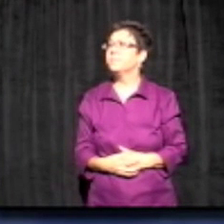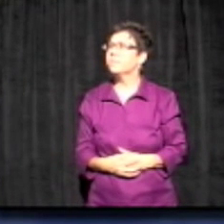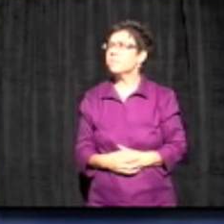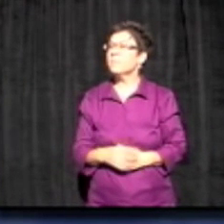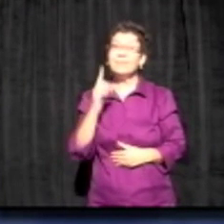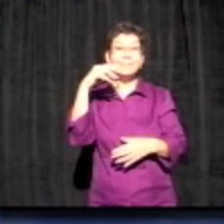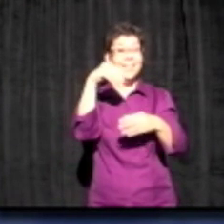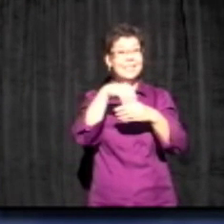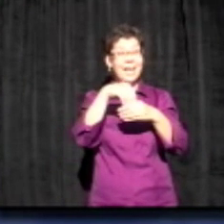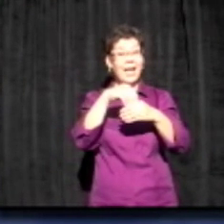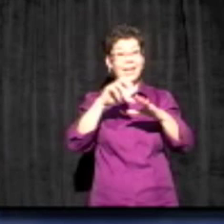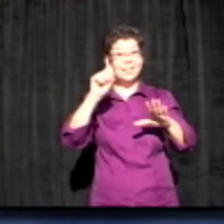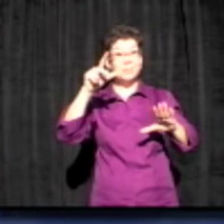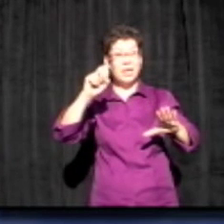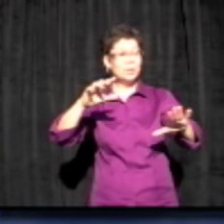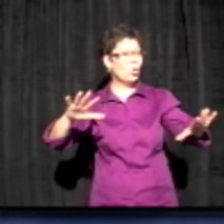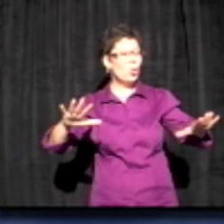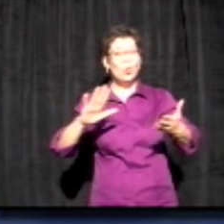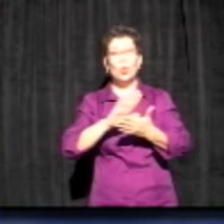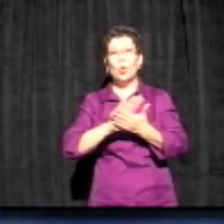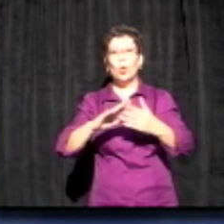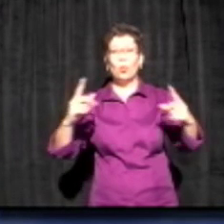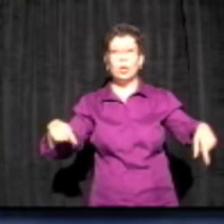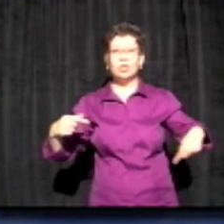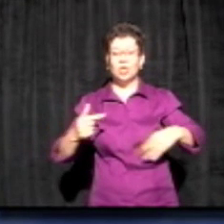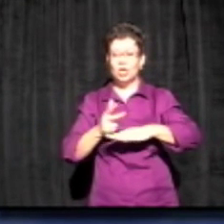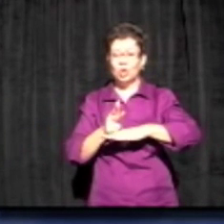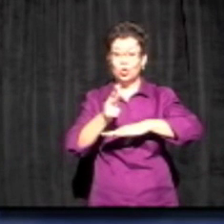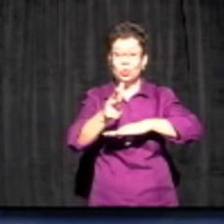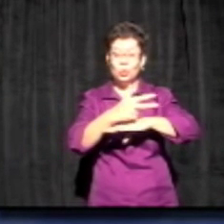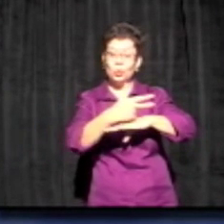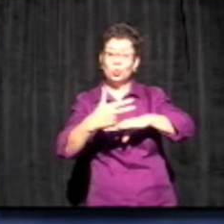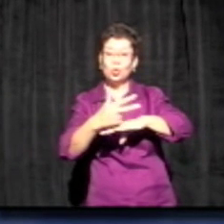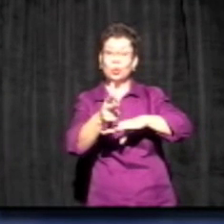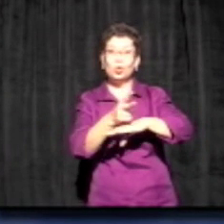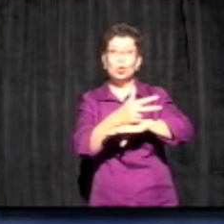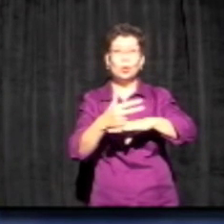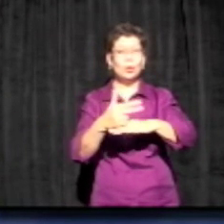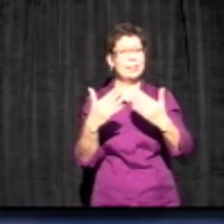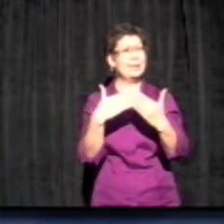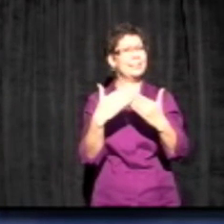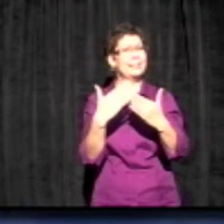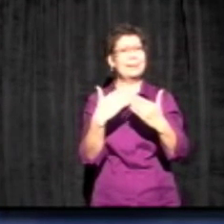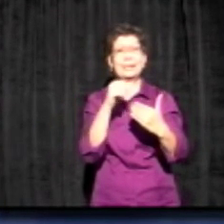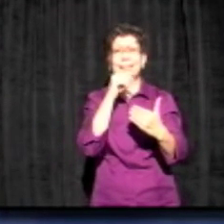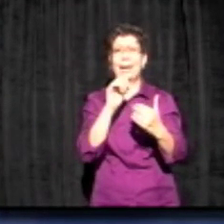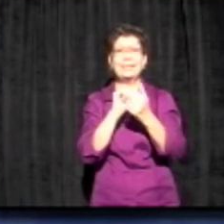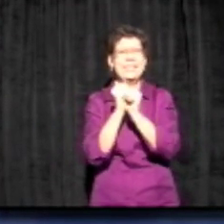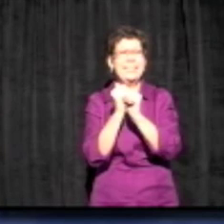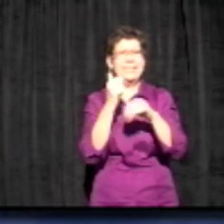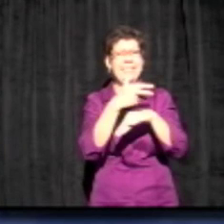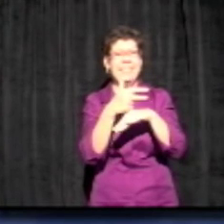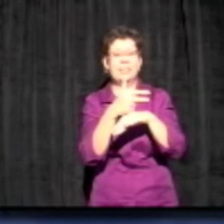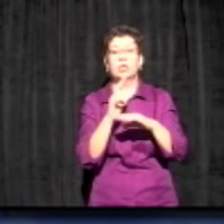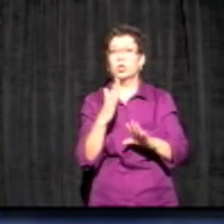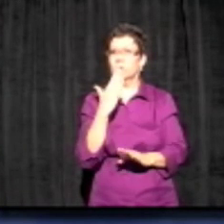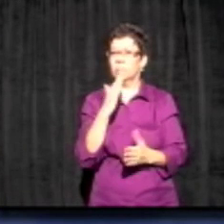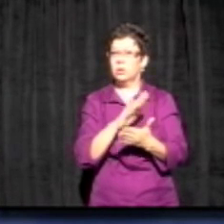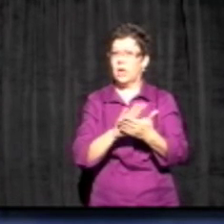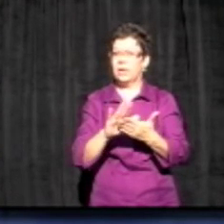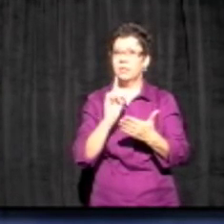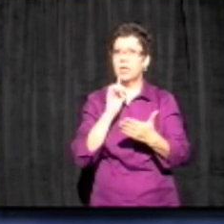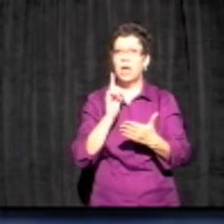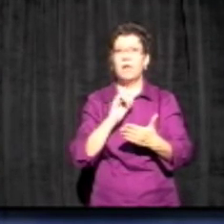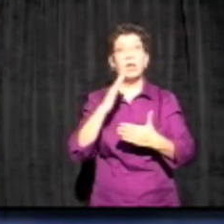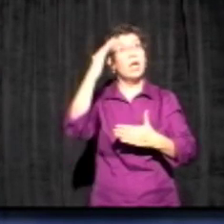The interior space allows for a wheelchair to be able to maneuver inside very easily. It was designed to provide the proper